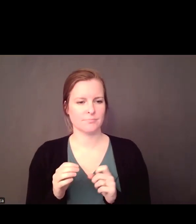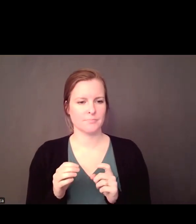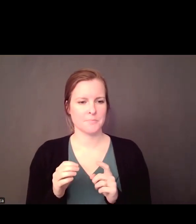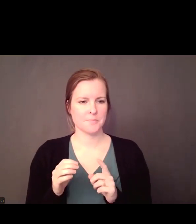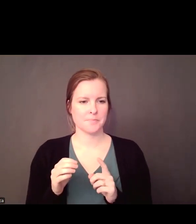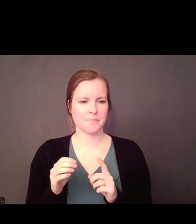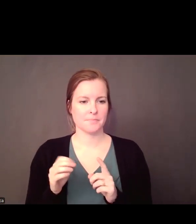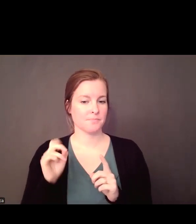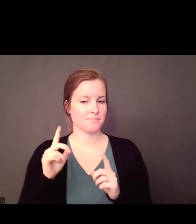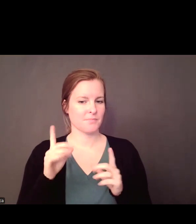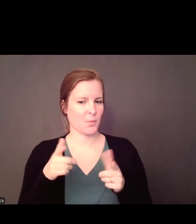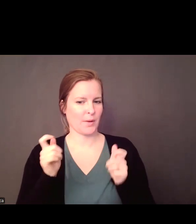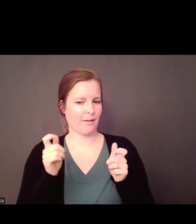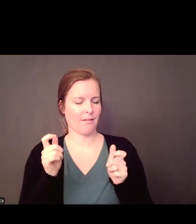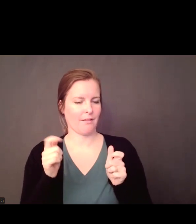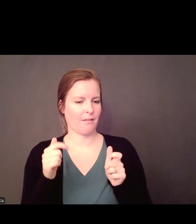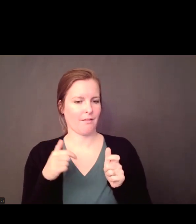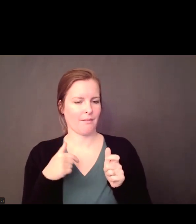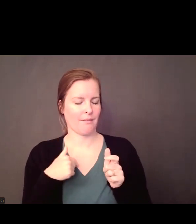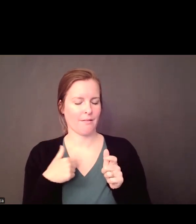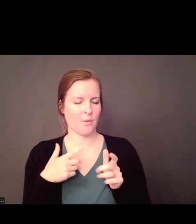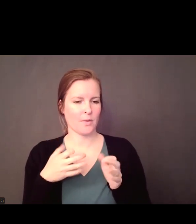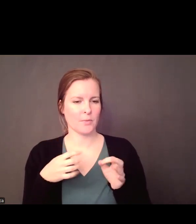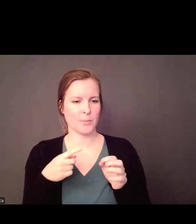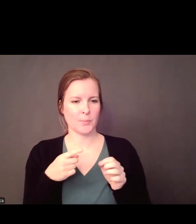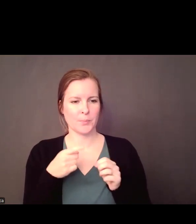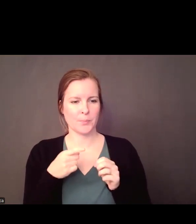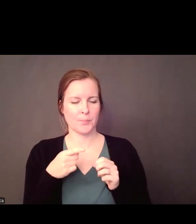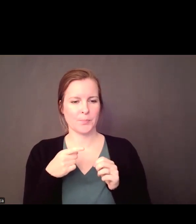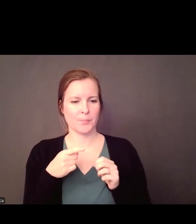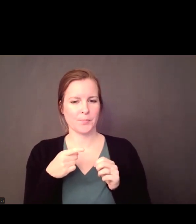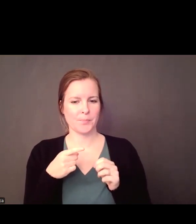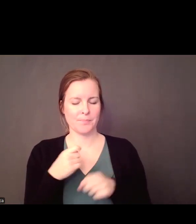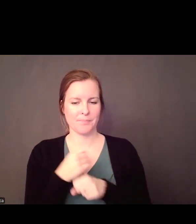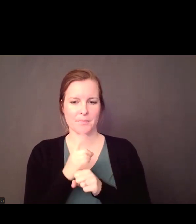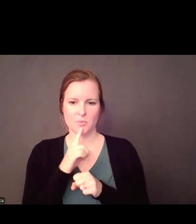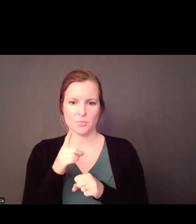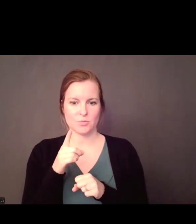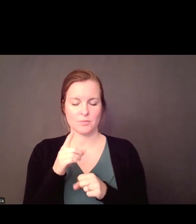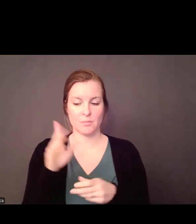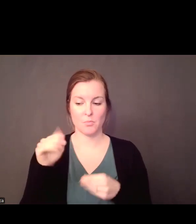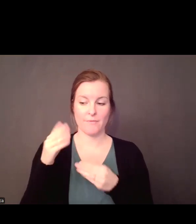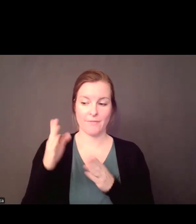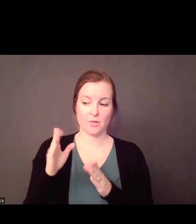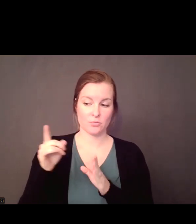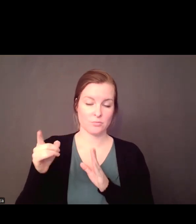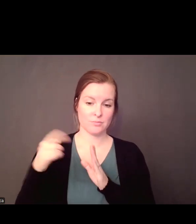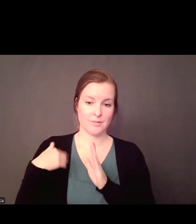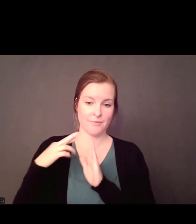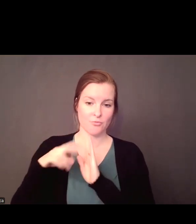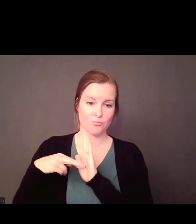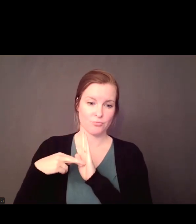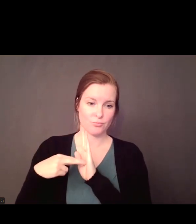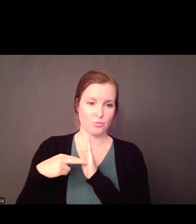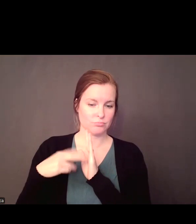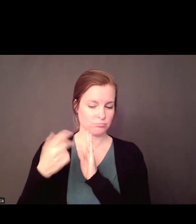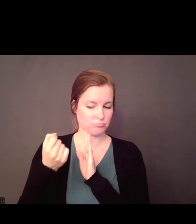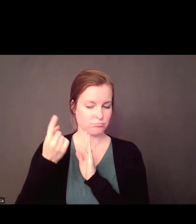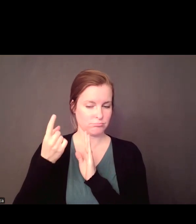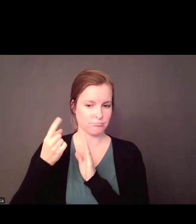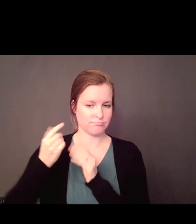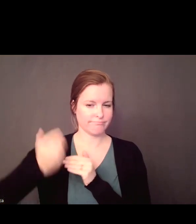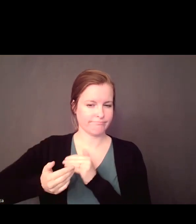real quick here, we want to make sure that our providers are in a role that they're and they understand the steps in terms